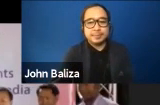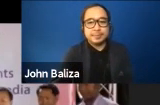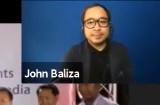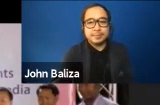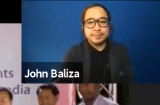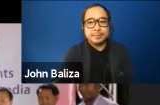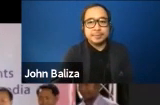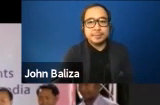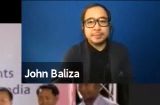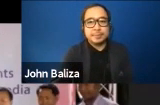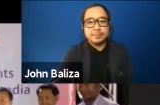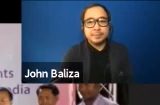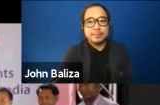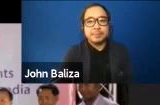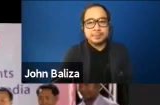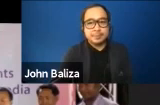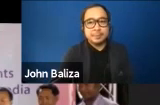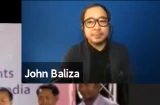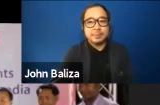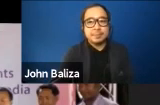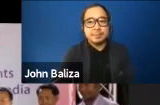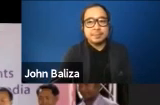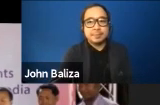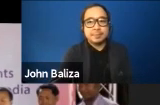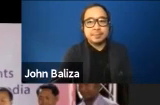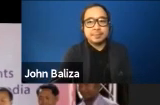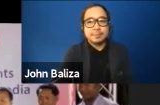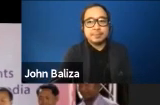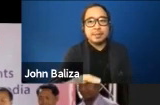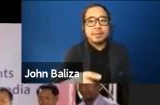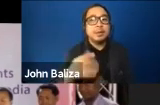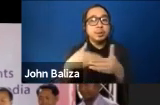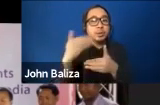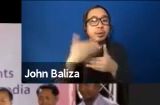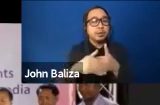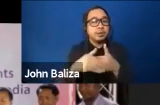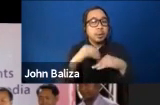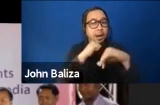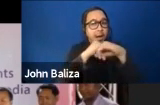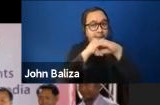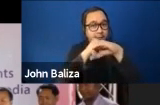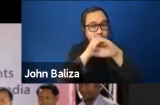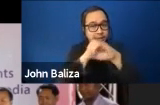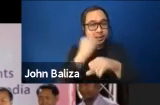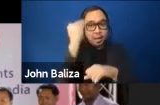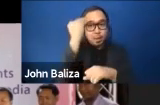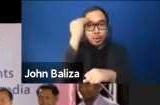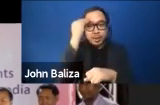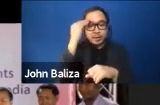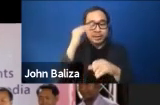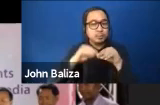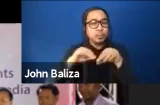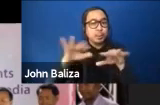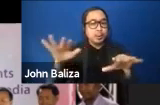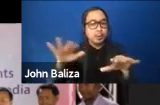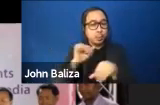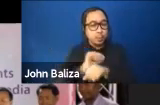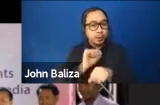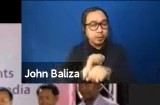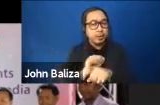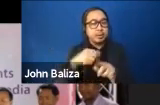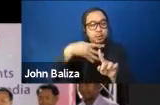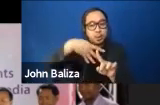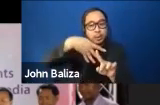Next is on our advocacy and awareness raising work, which we believe that as LGBT issue